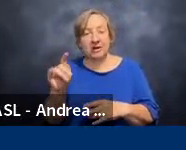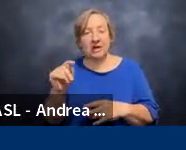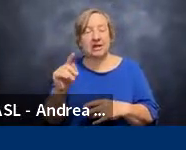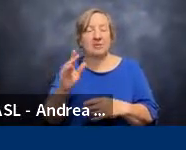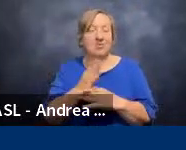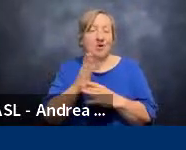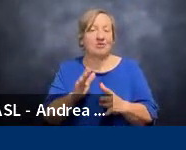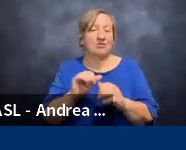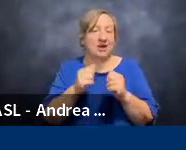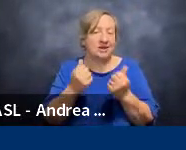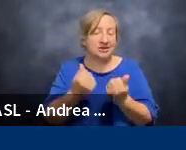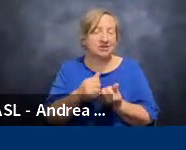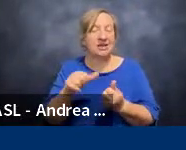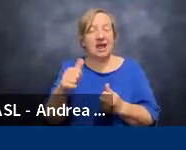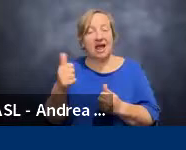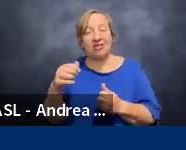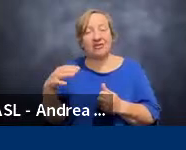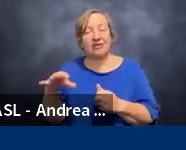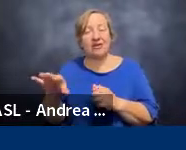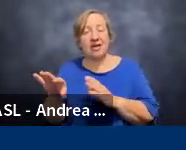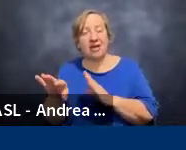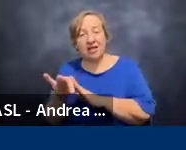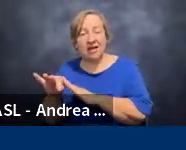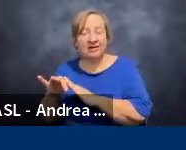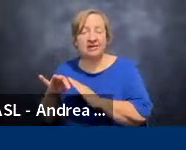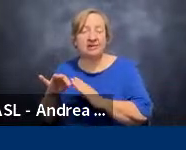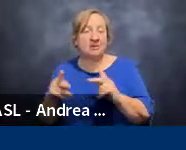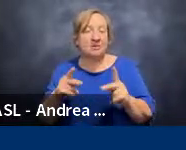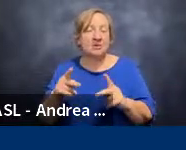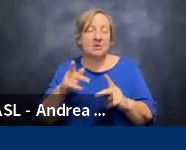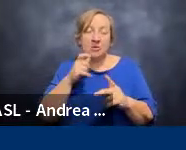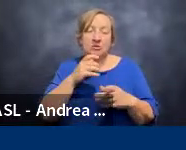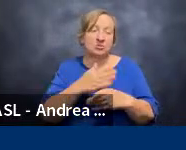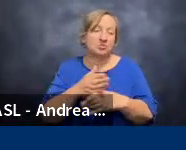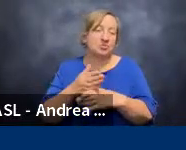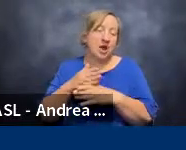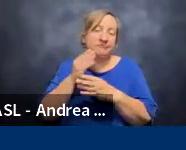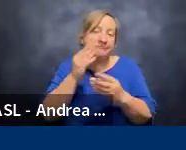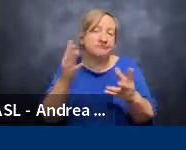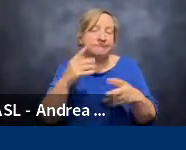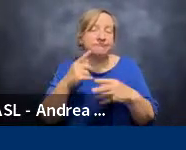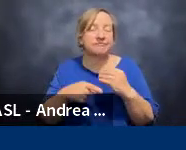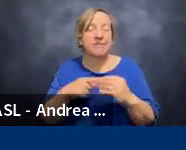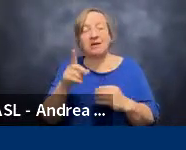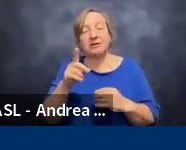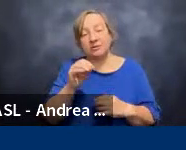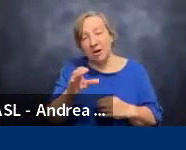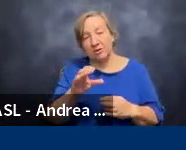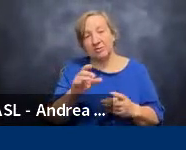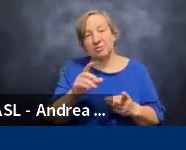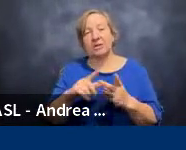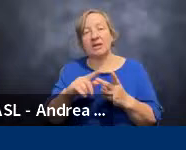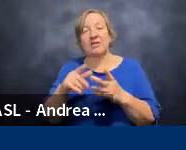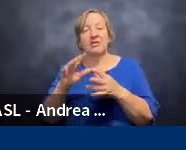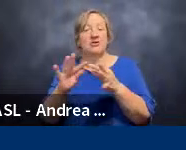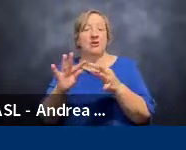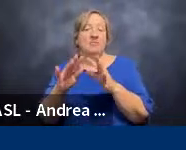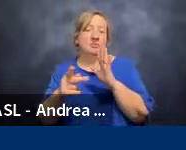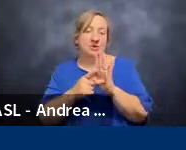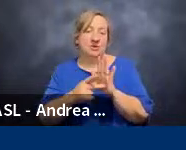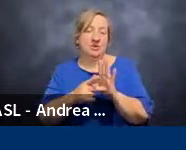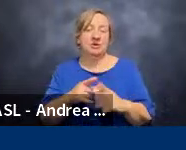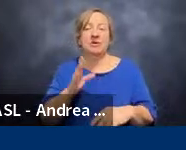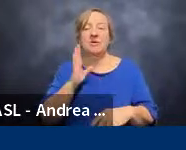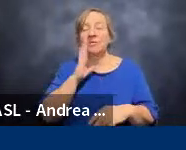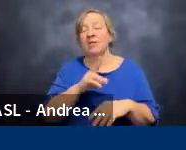and other elected officials who may be able to spread the word about the document and the comment period. And of course, we'll be doing